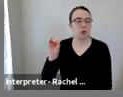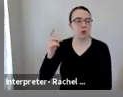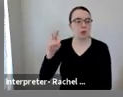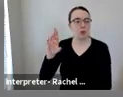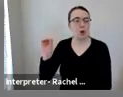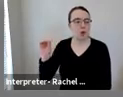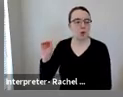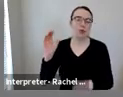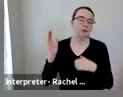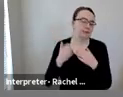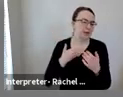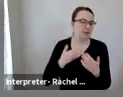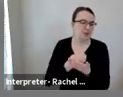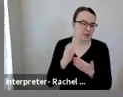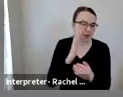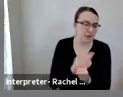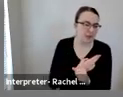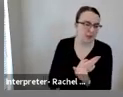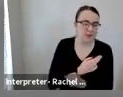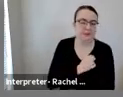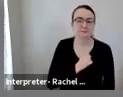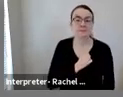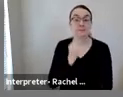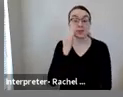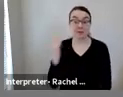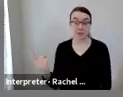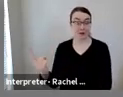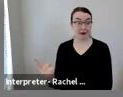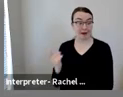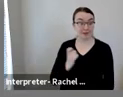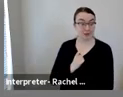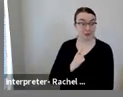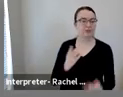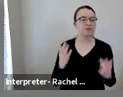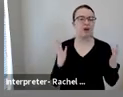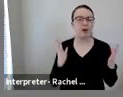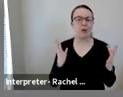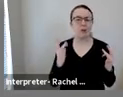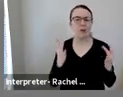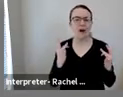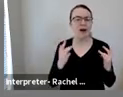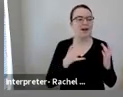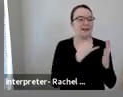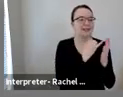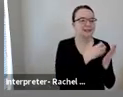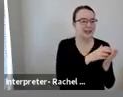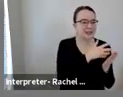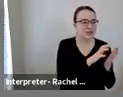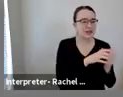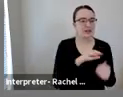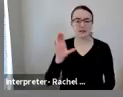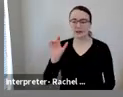So if you ask the question, why are sketching and CAD good teammates? I